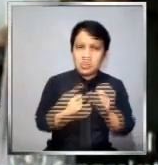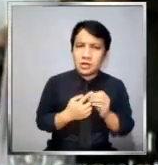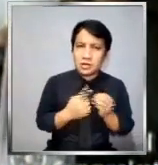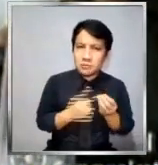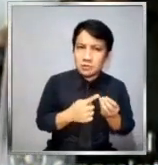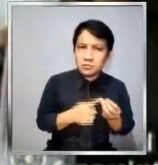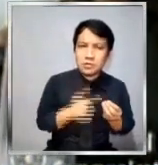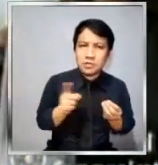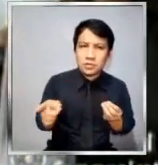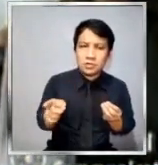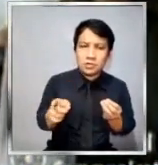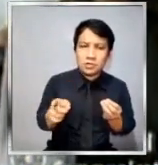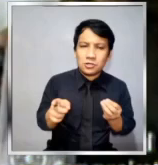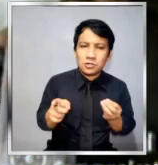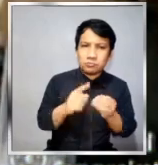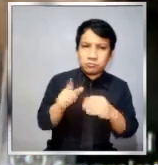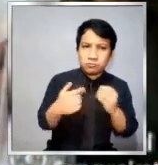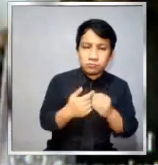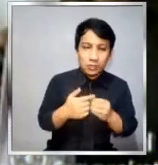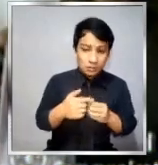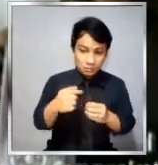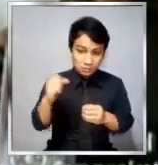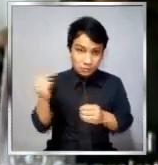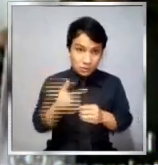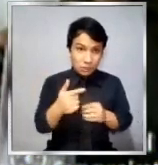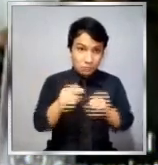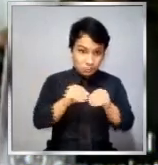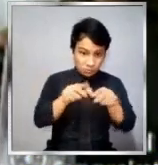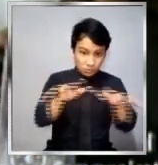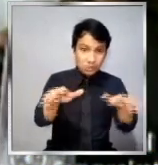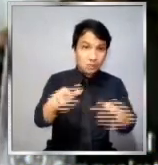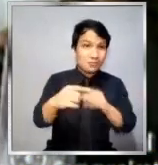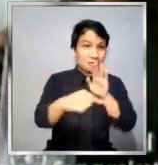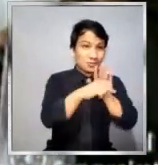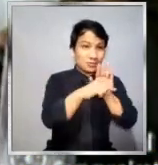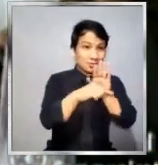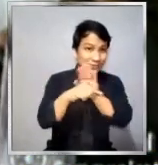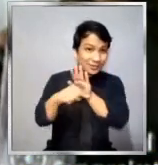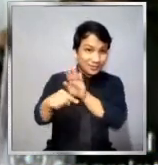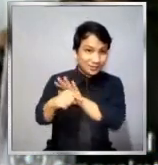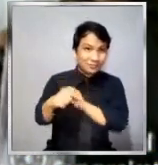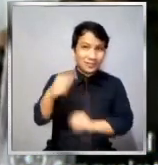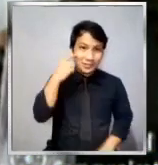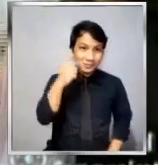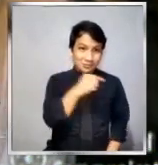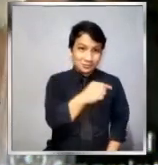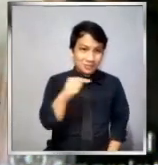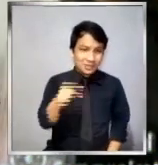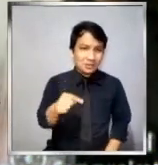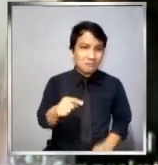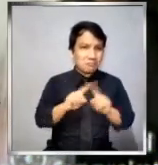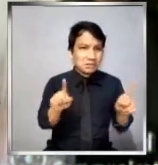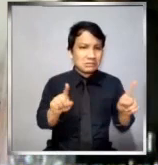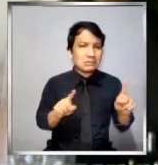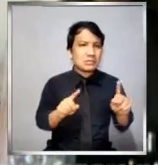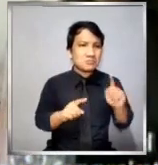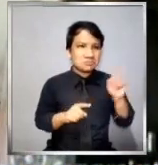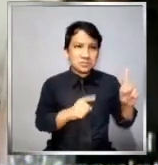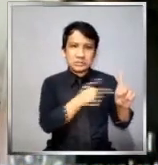growth in cases, puros negative, except for just one place.